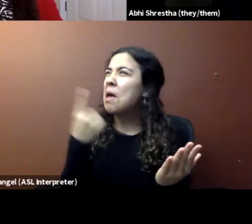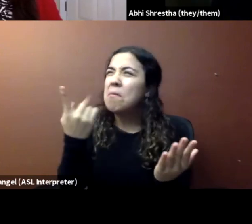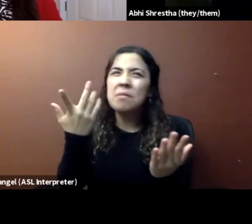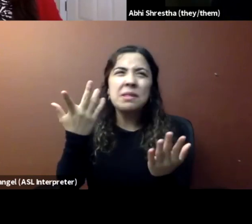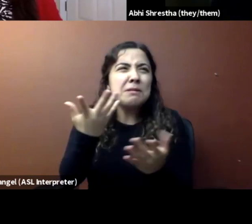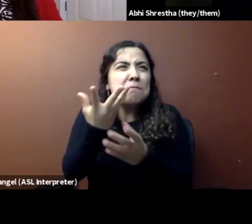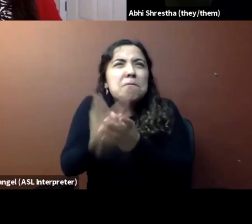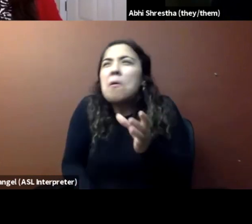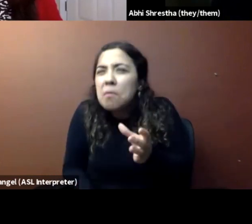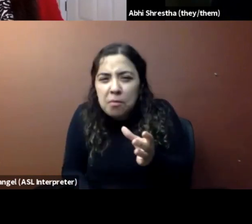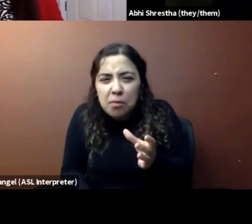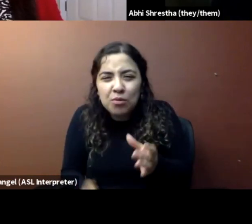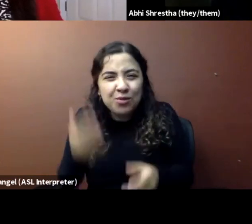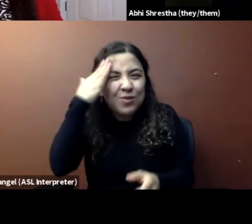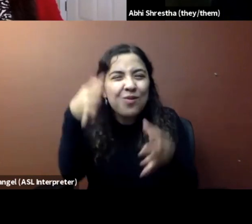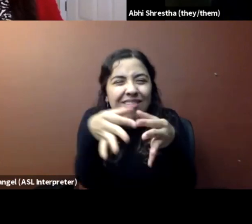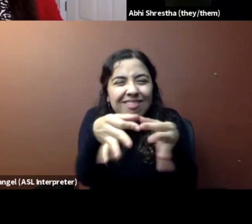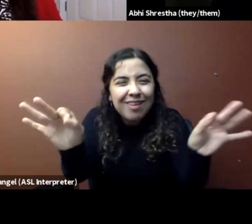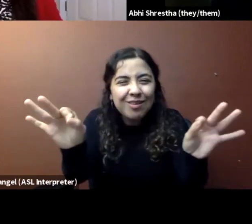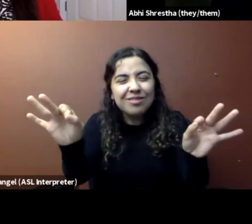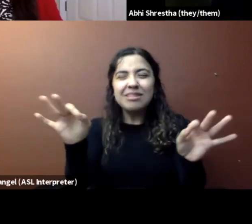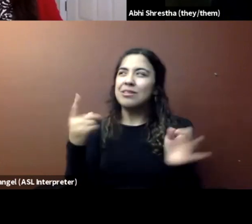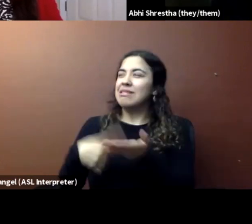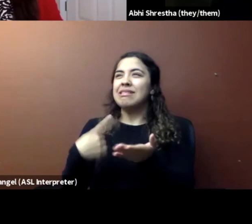of language, the loneliness of language, where